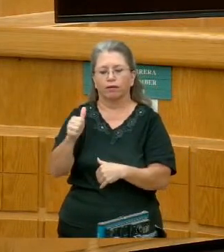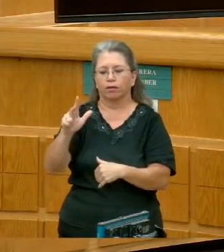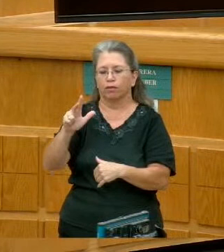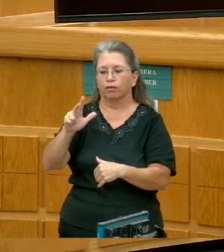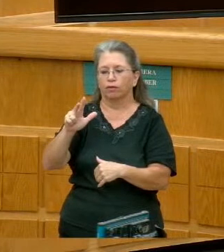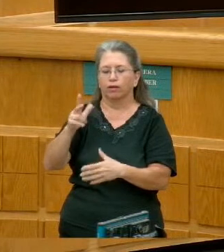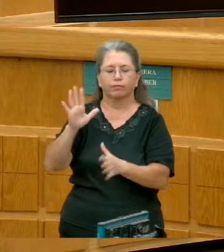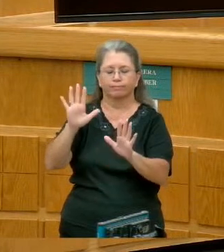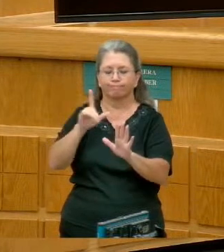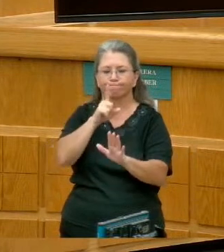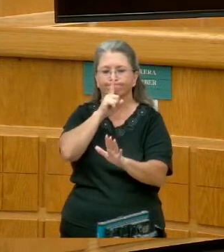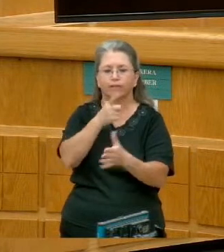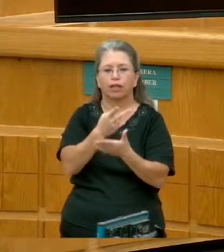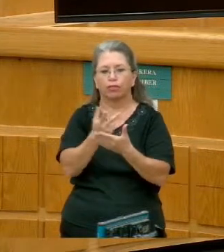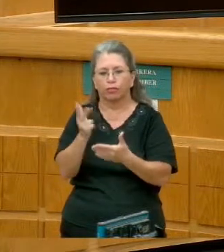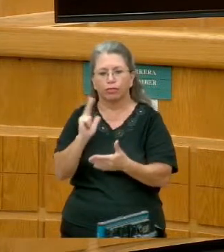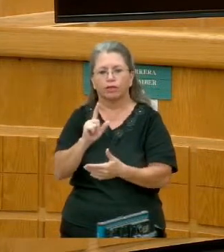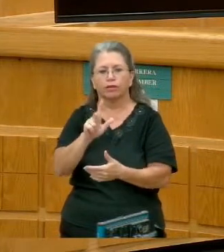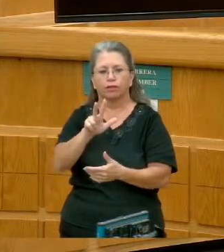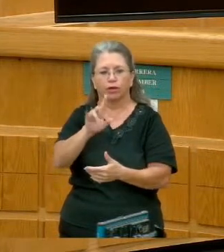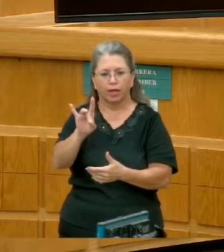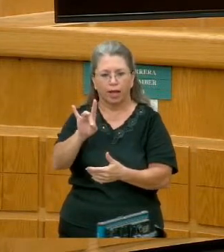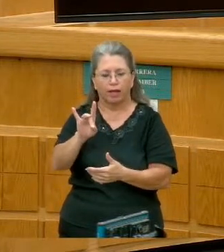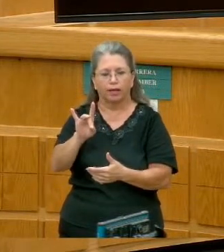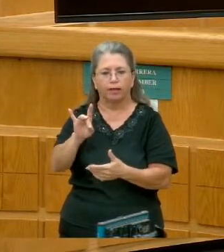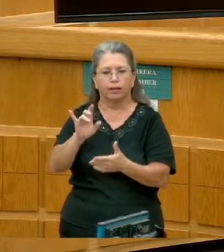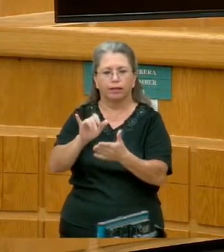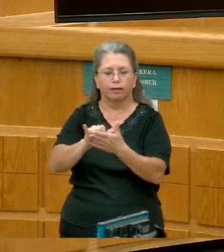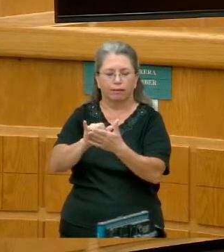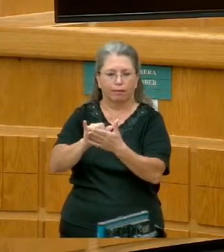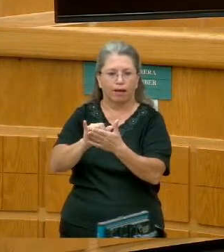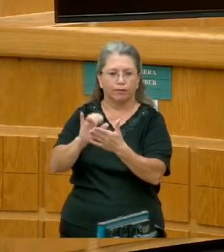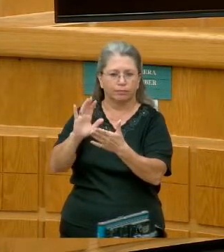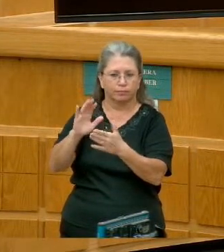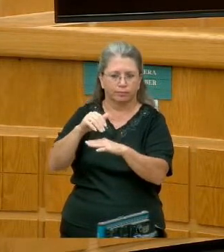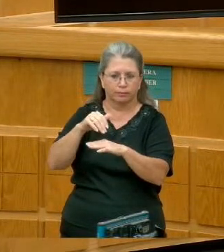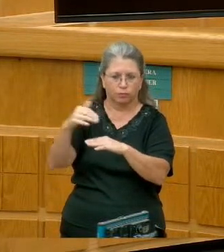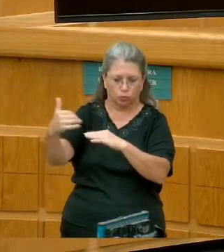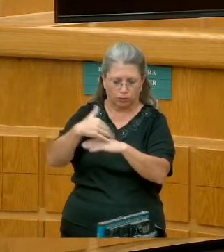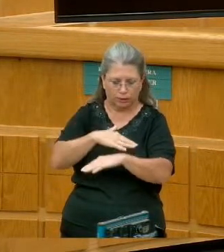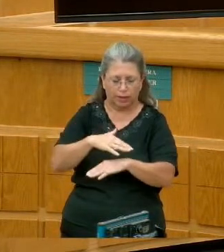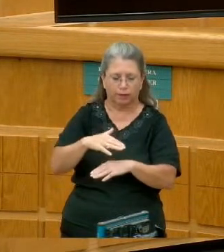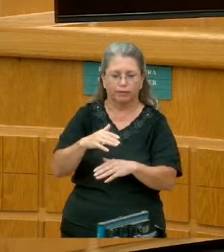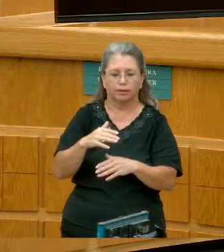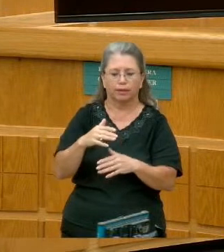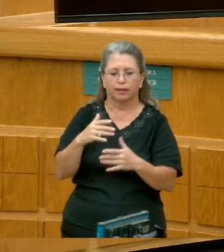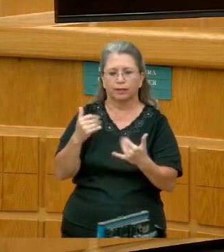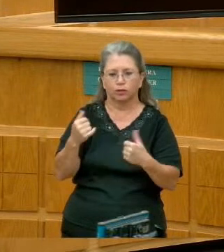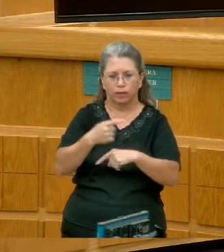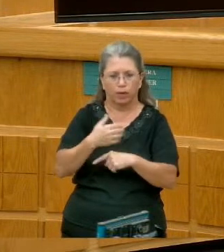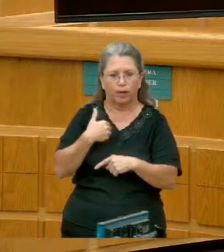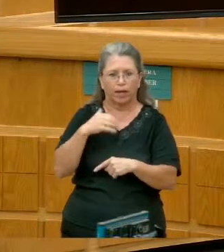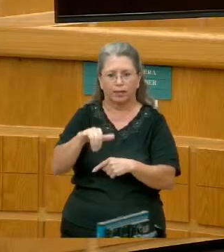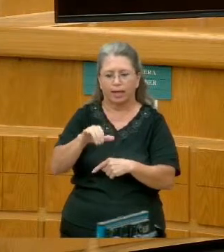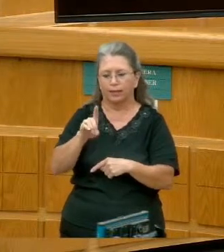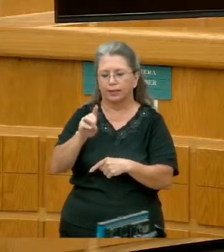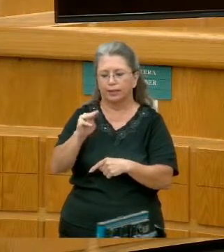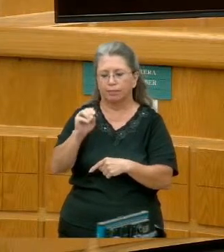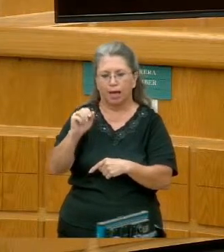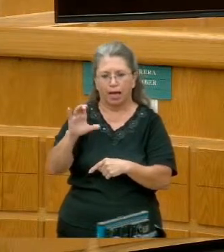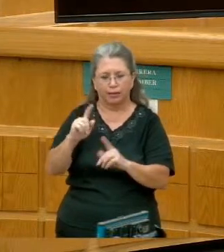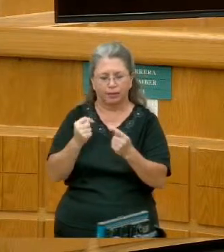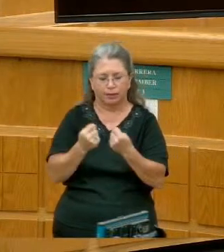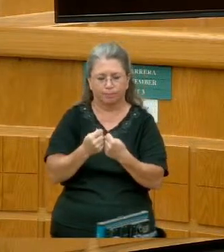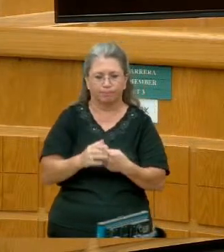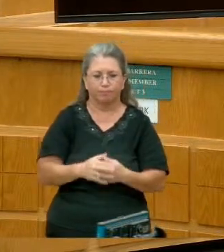deployed, last week, and then we had the DMAT team that came in today. Today, the governor announced that the United States Department